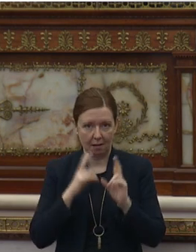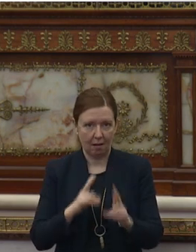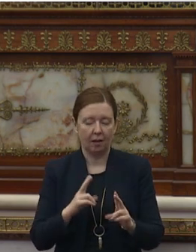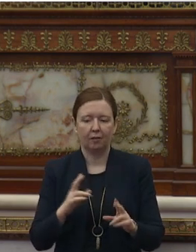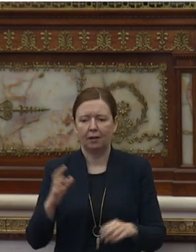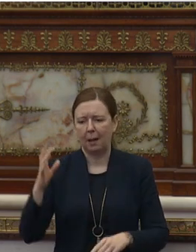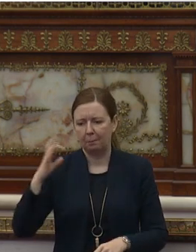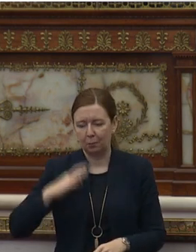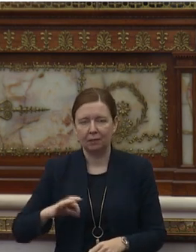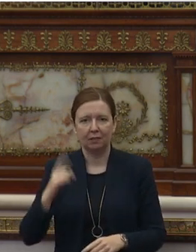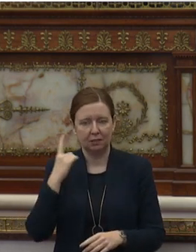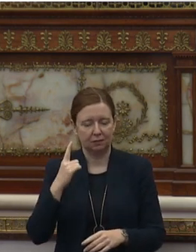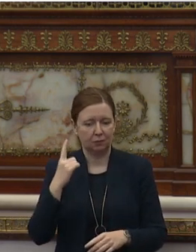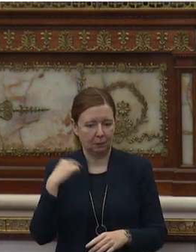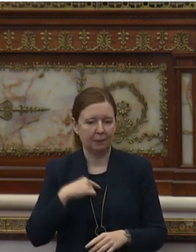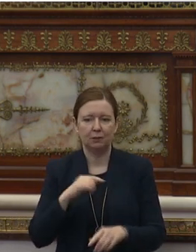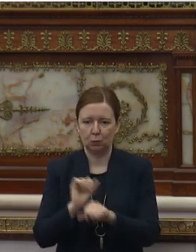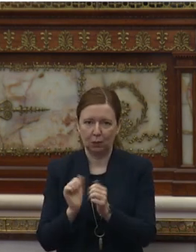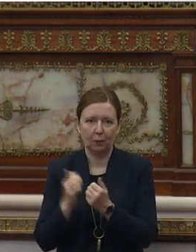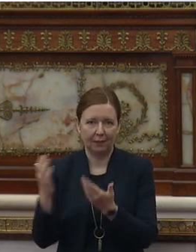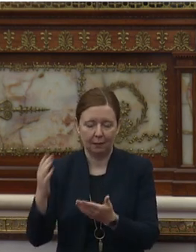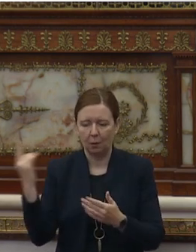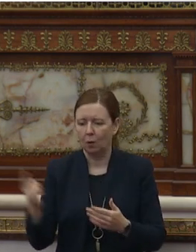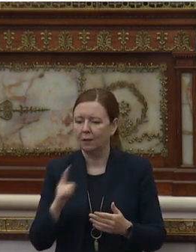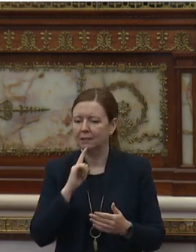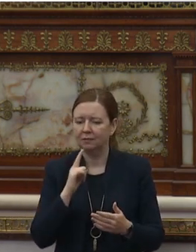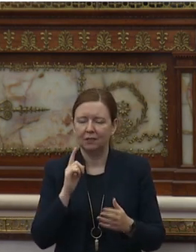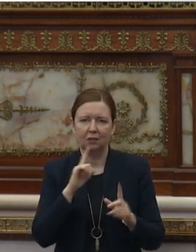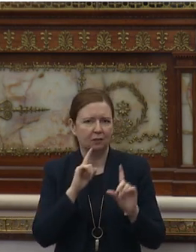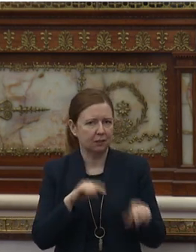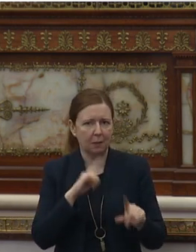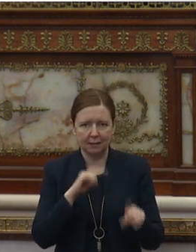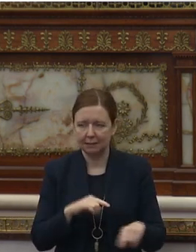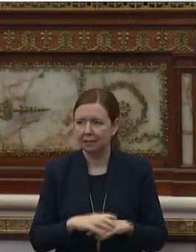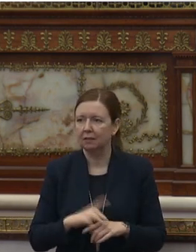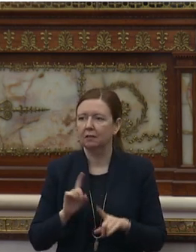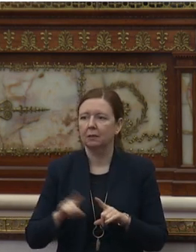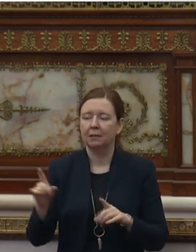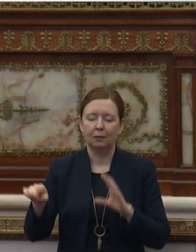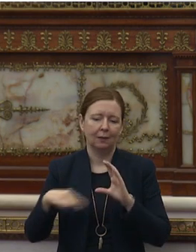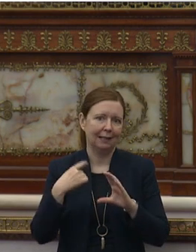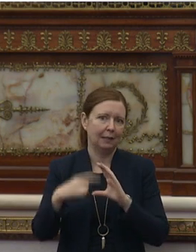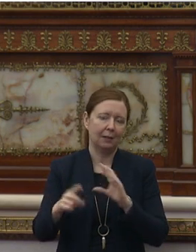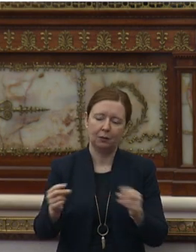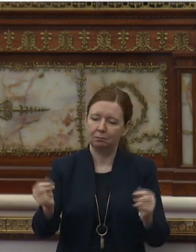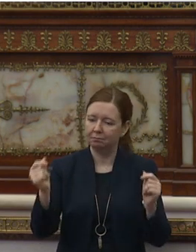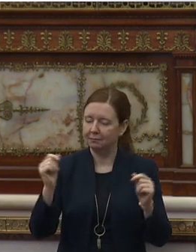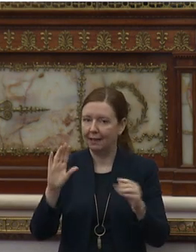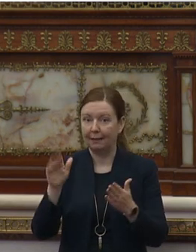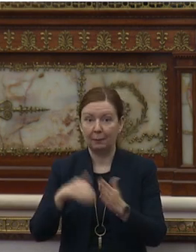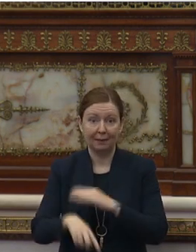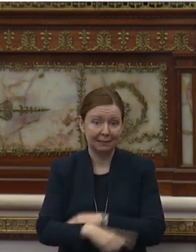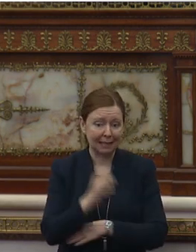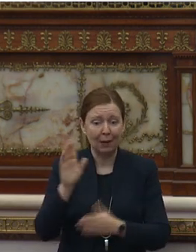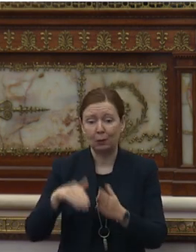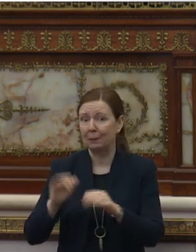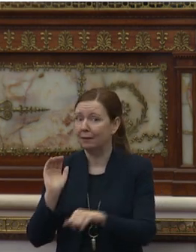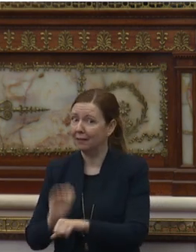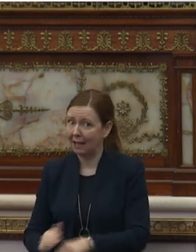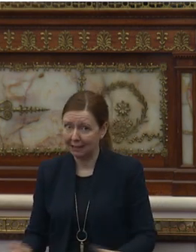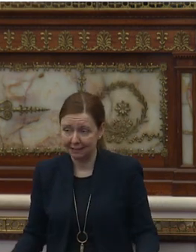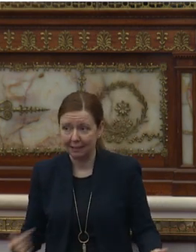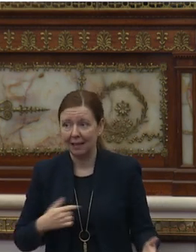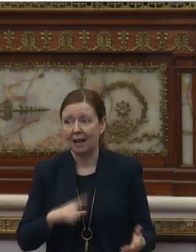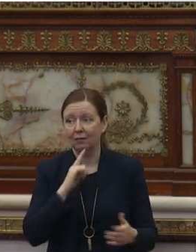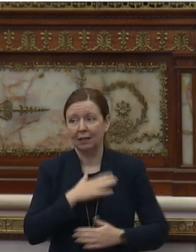a privilege to work with him. He is always so very responsive. He will email you back in the middle of the day or the middle of the night, and